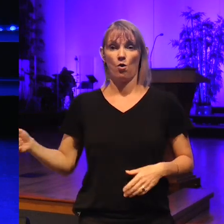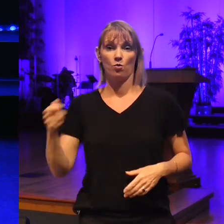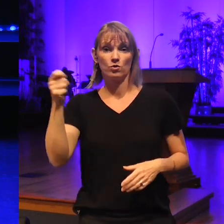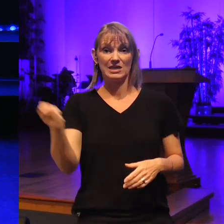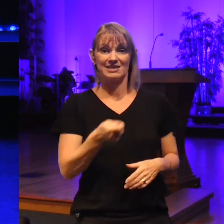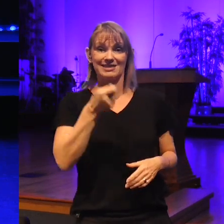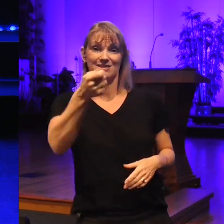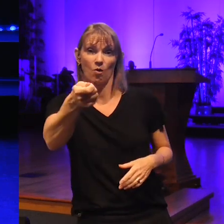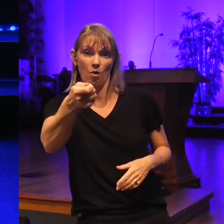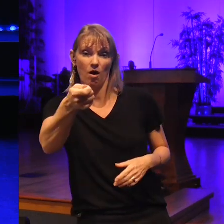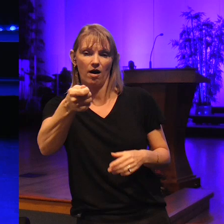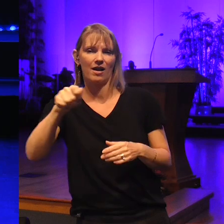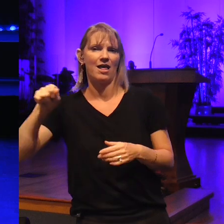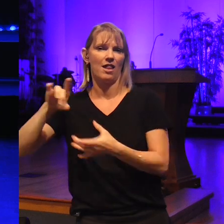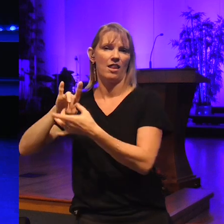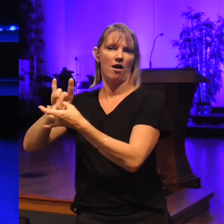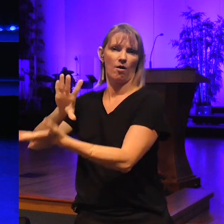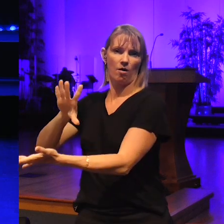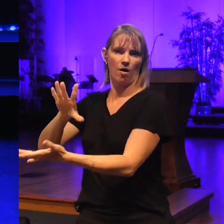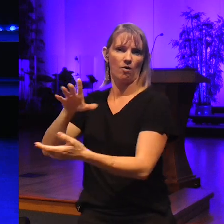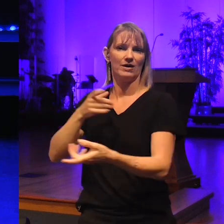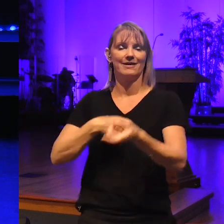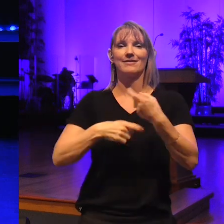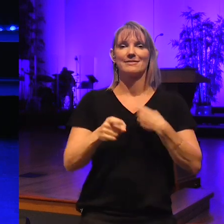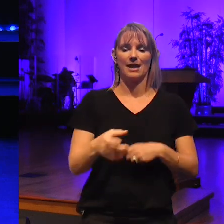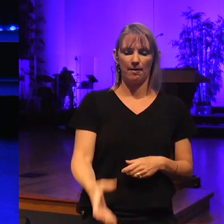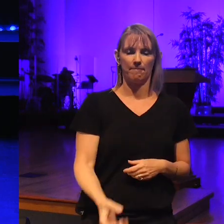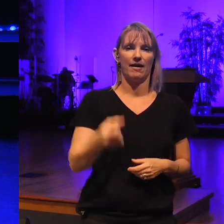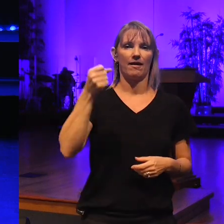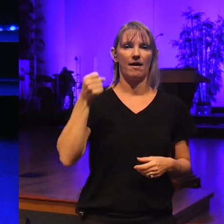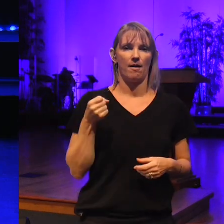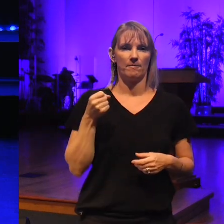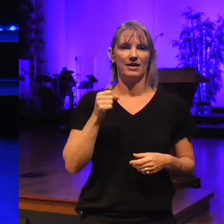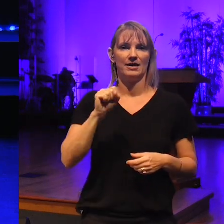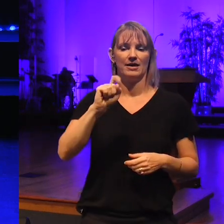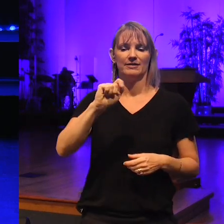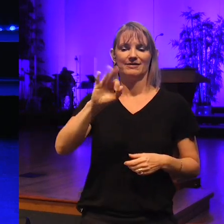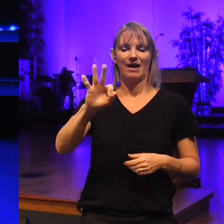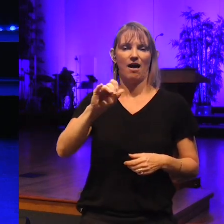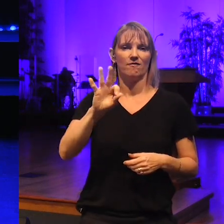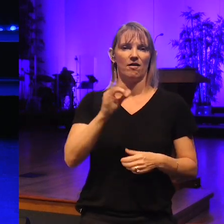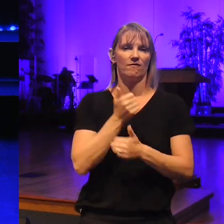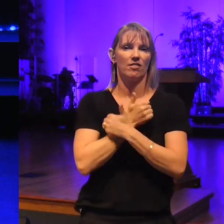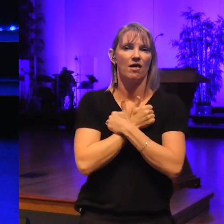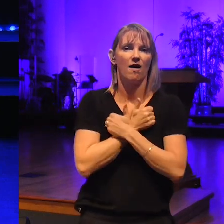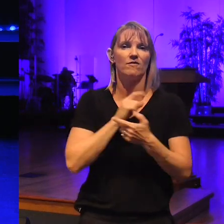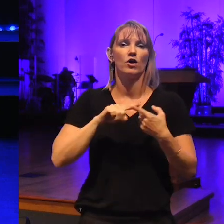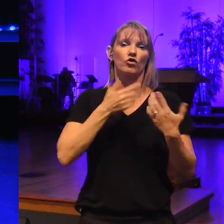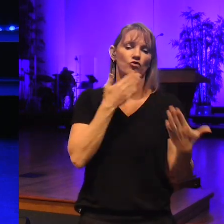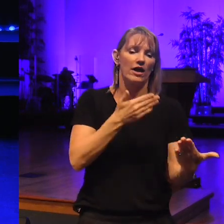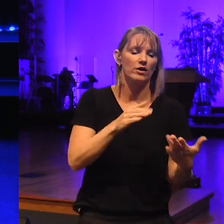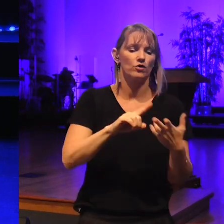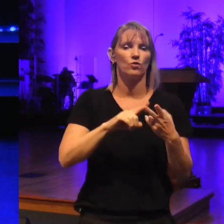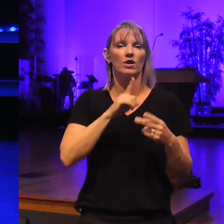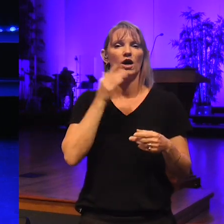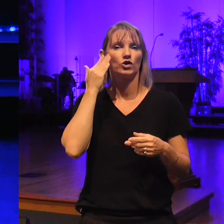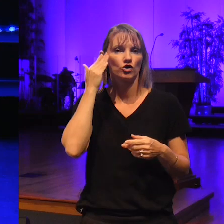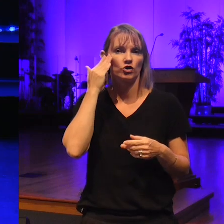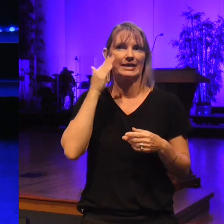sword and pick up the staff of love, gratitude, assurance, and